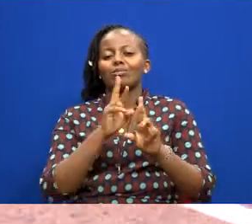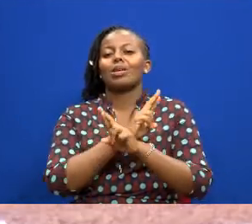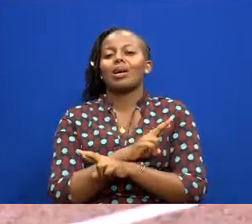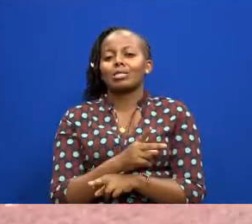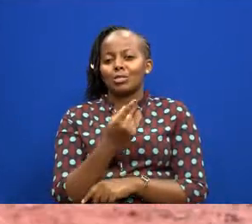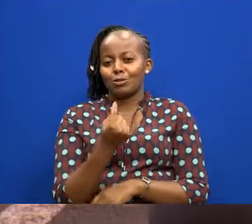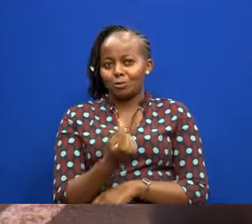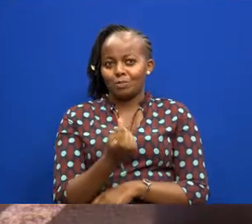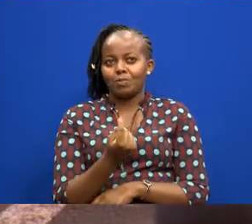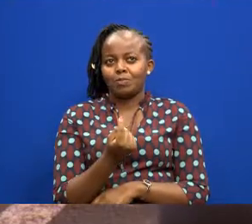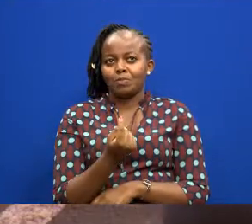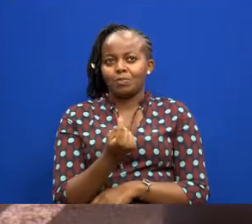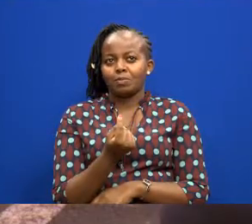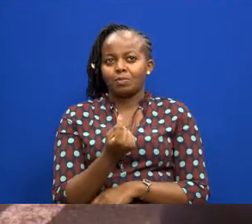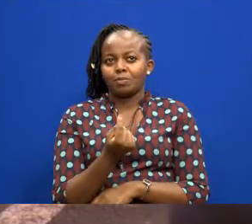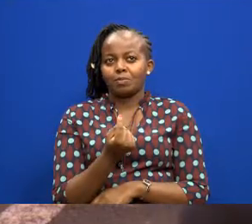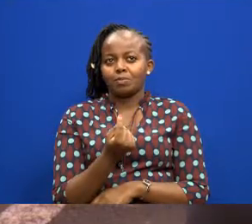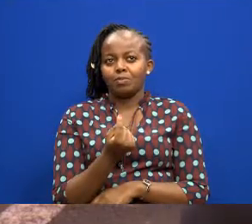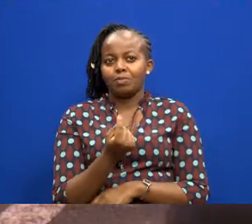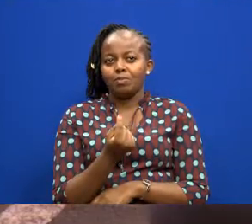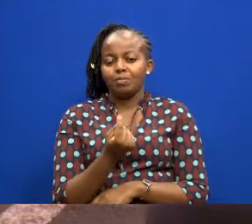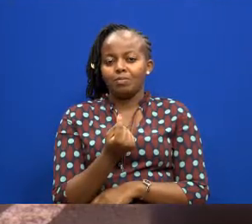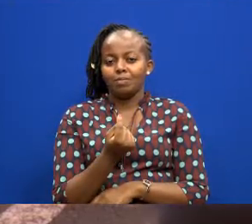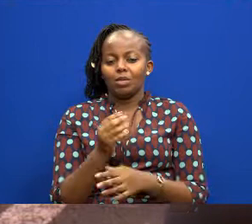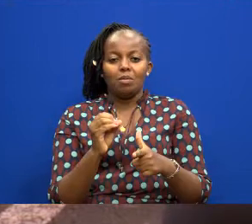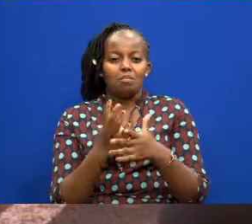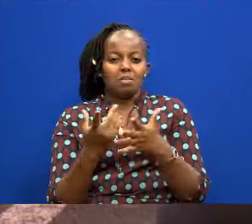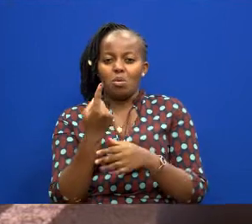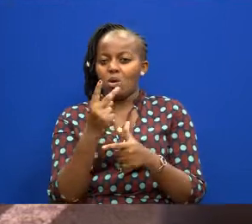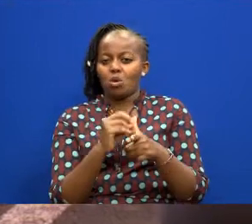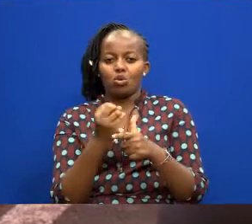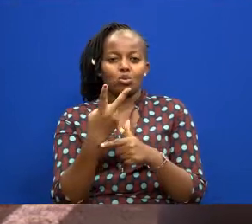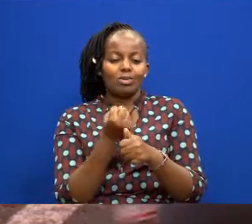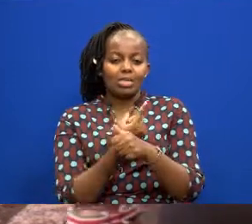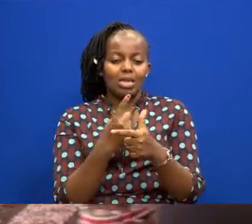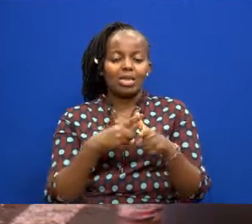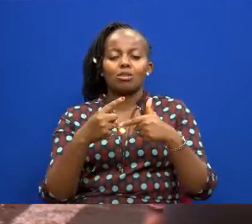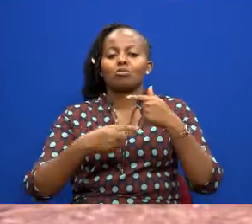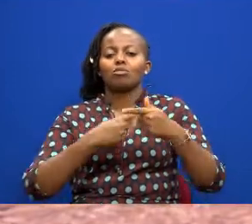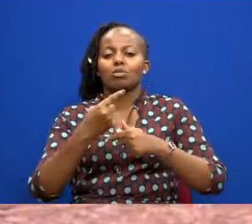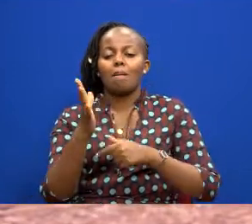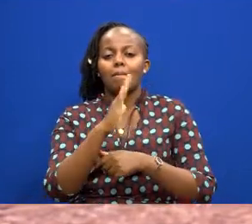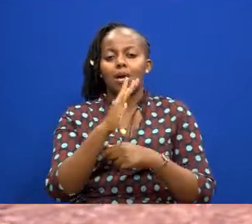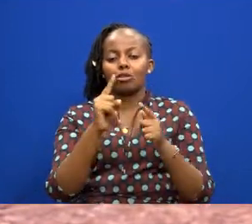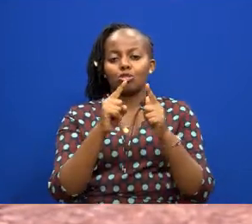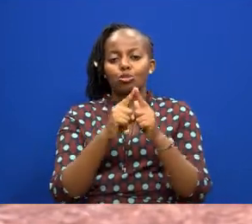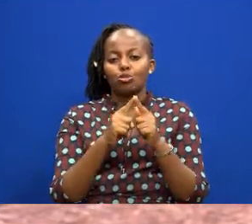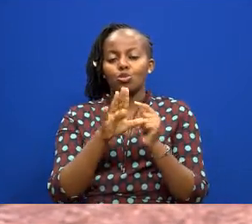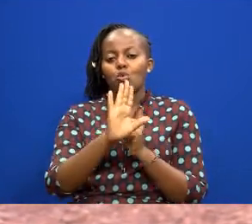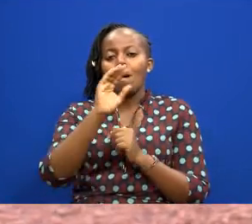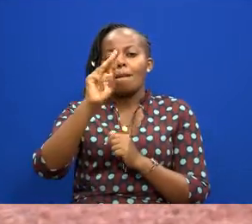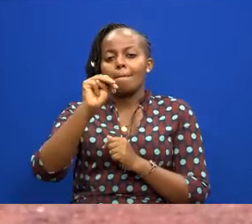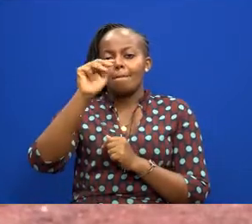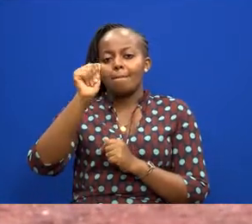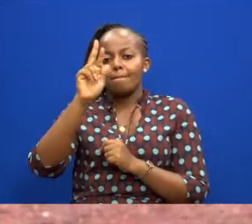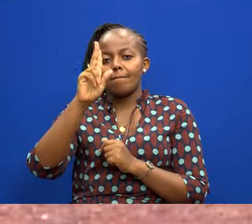here for a little bit, maybe a second or 2. And then you proceed and go back for your mark. Again,